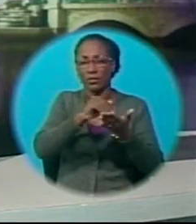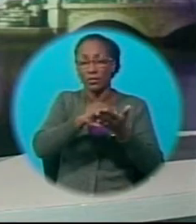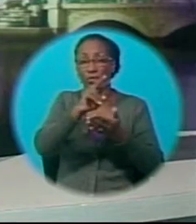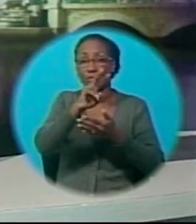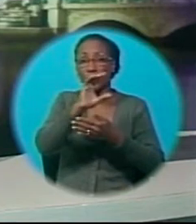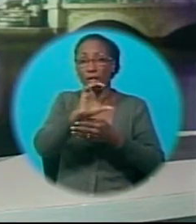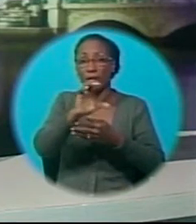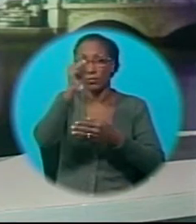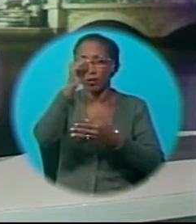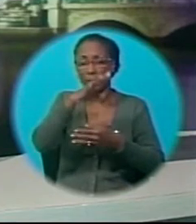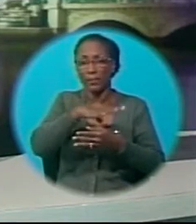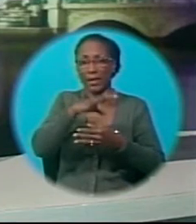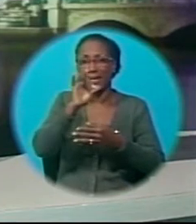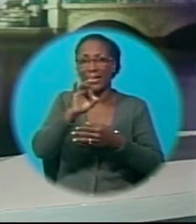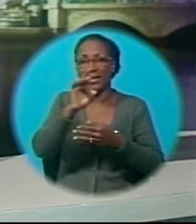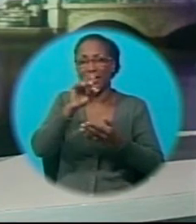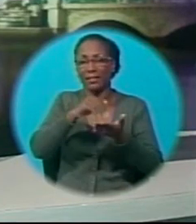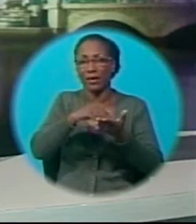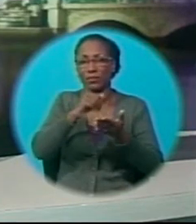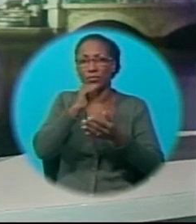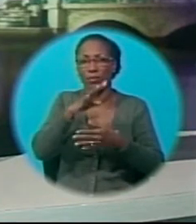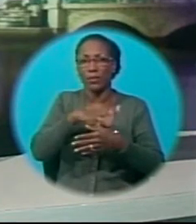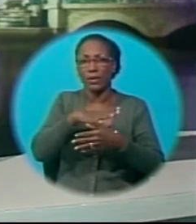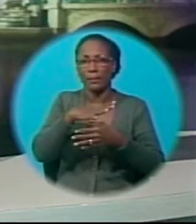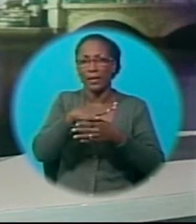females. The labor force stood at